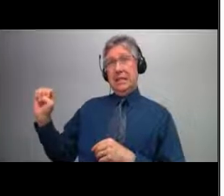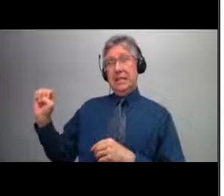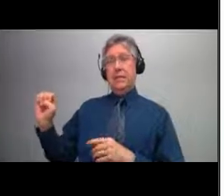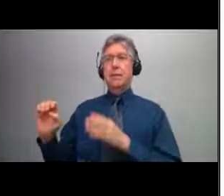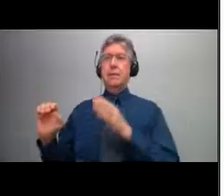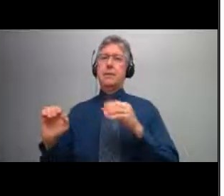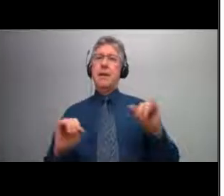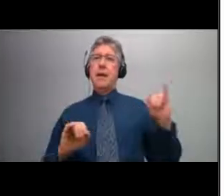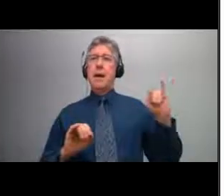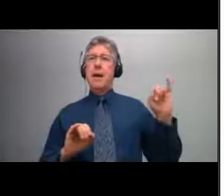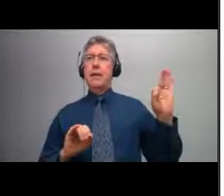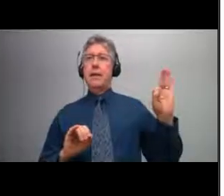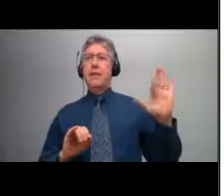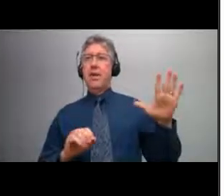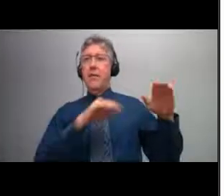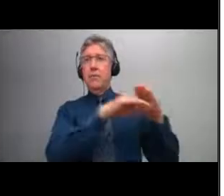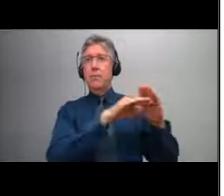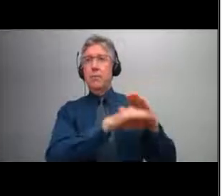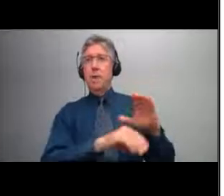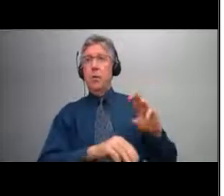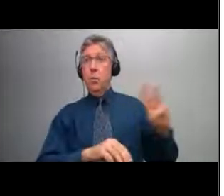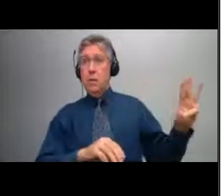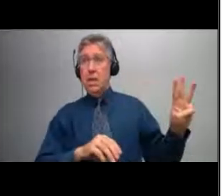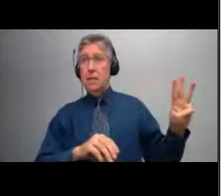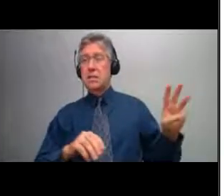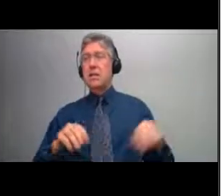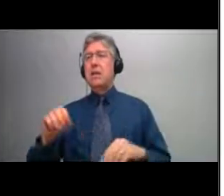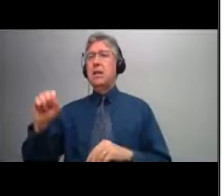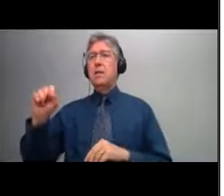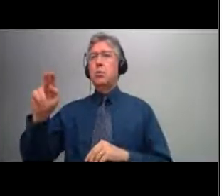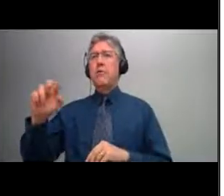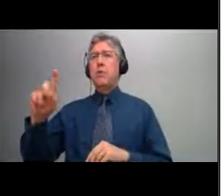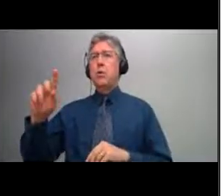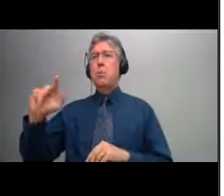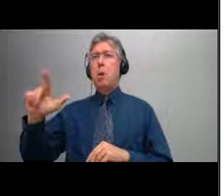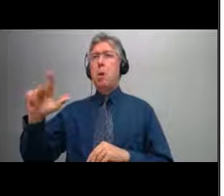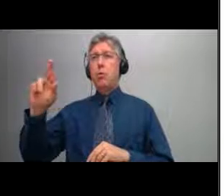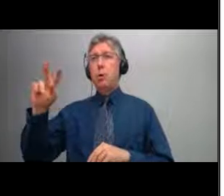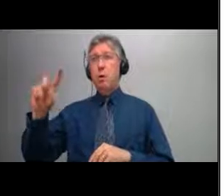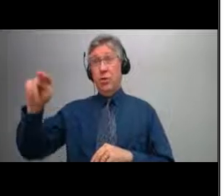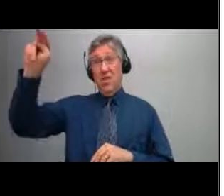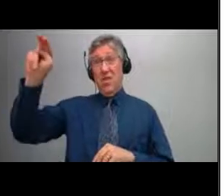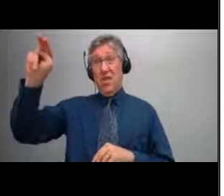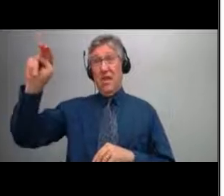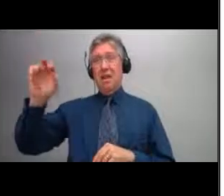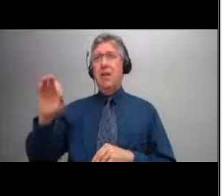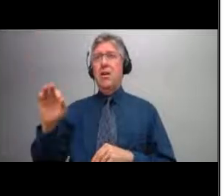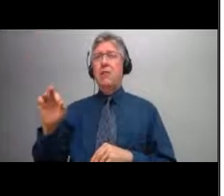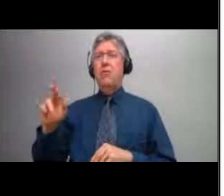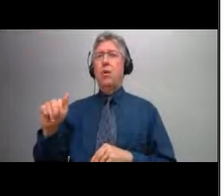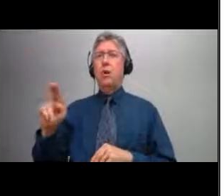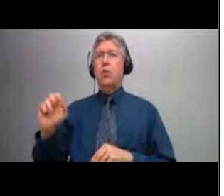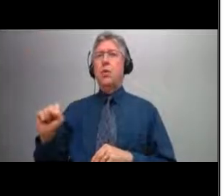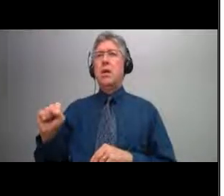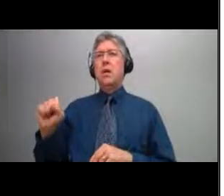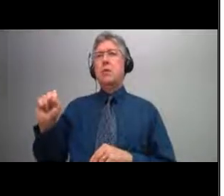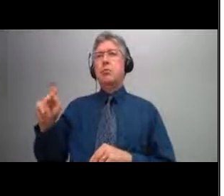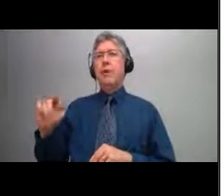Express Lane ramps to the west, Springfield Mall Road to the north, and the Franconia-Springfield Transit Center to the